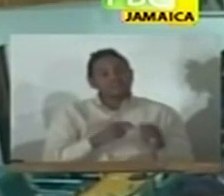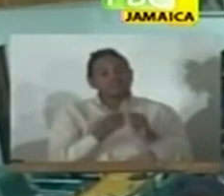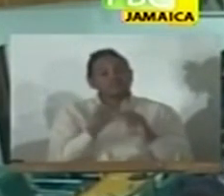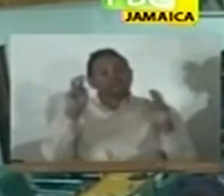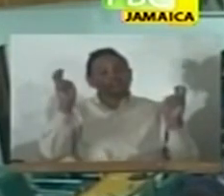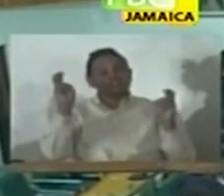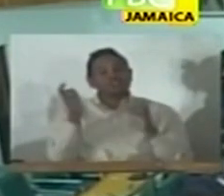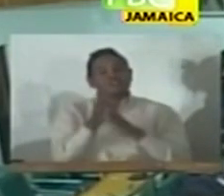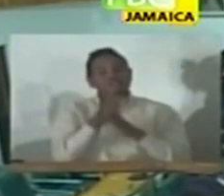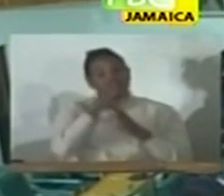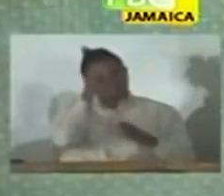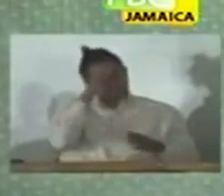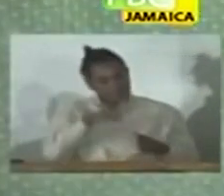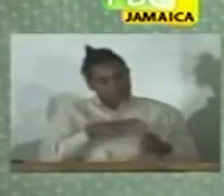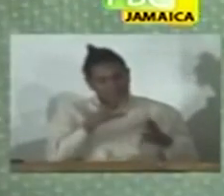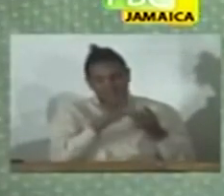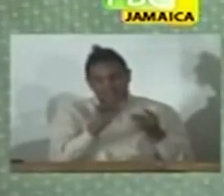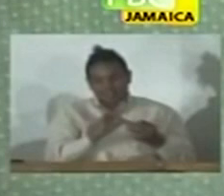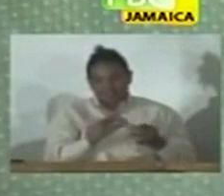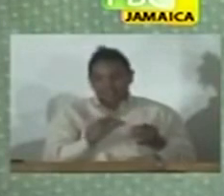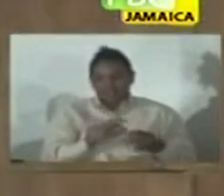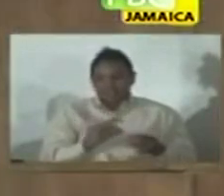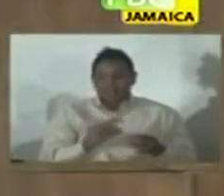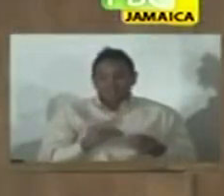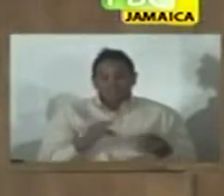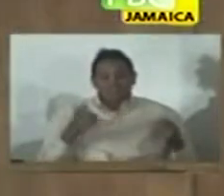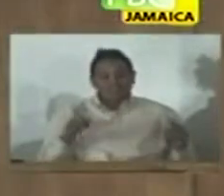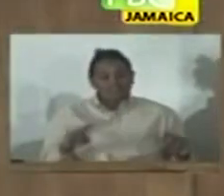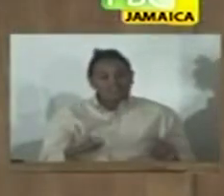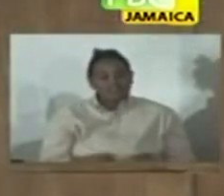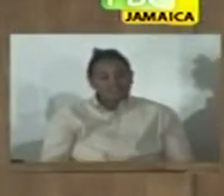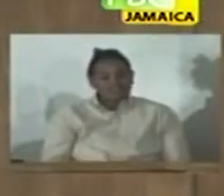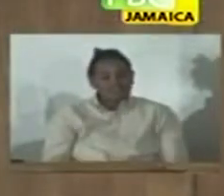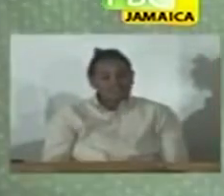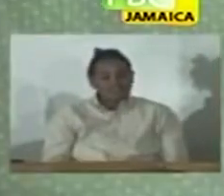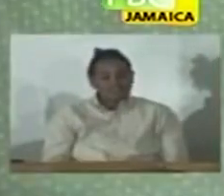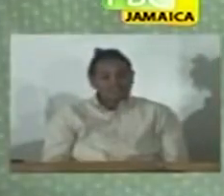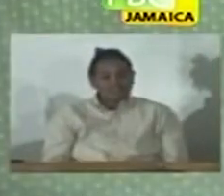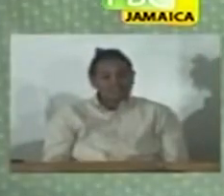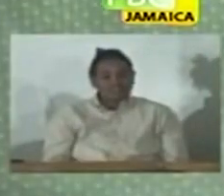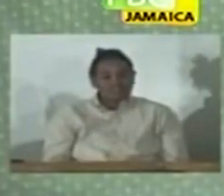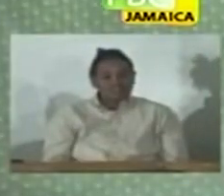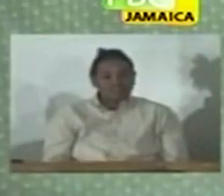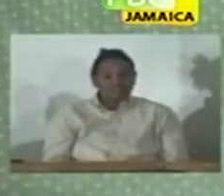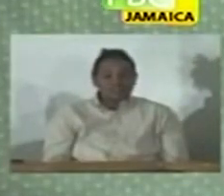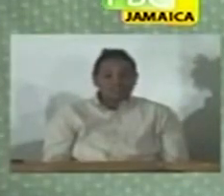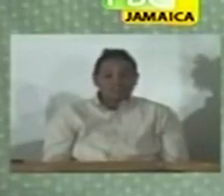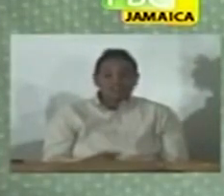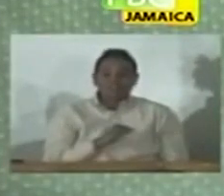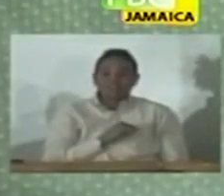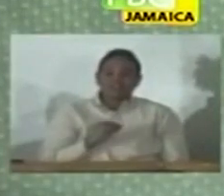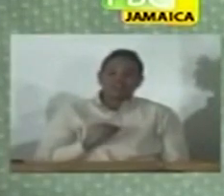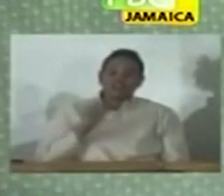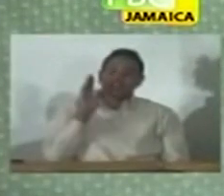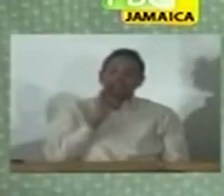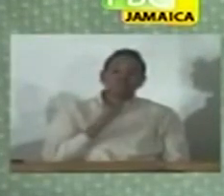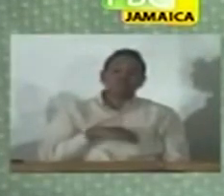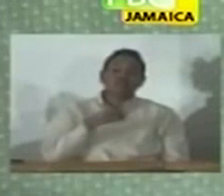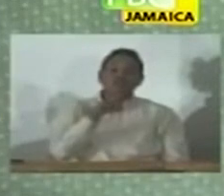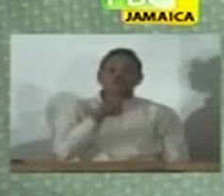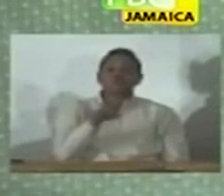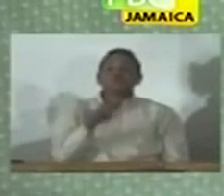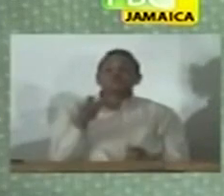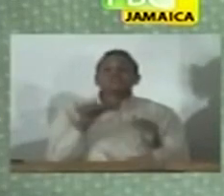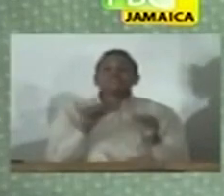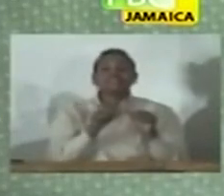of the fishermen? Yeah. Come on, man. Come on. Mr. Senator Brown, I am going to ask you to stick